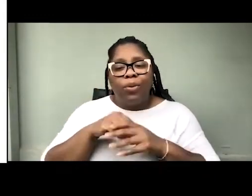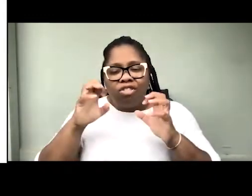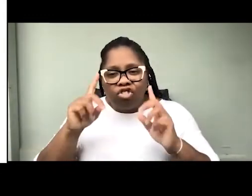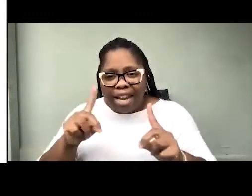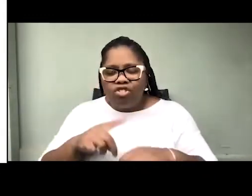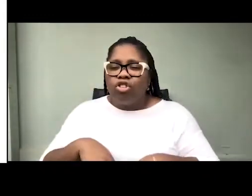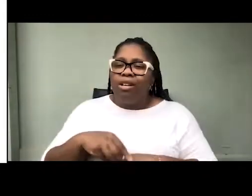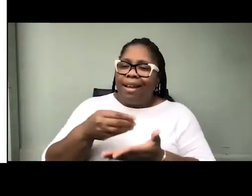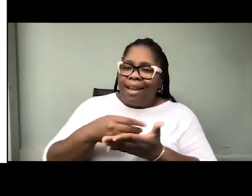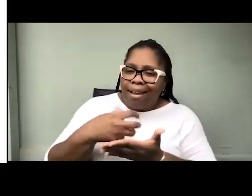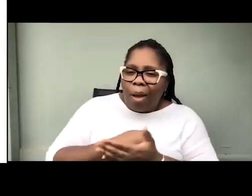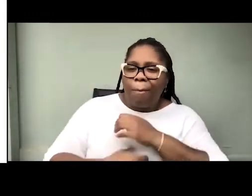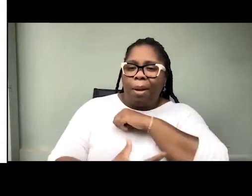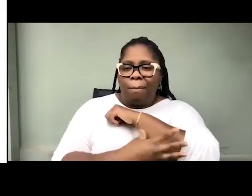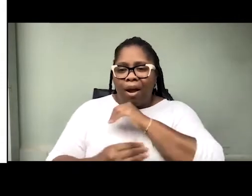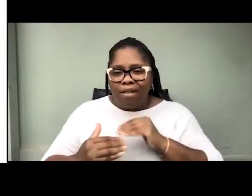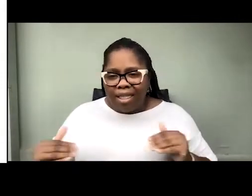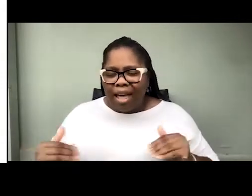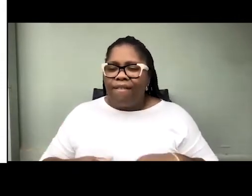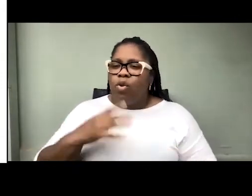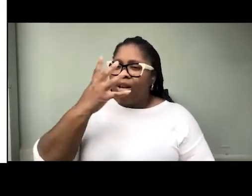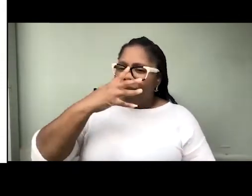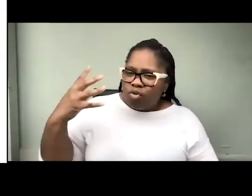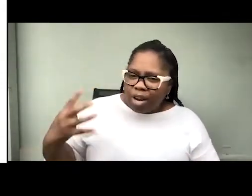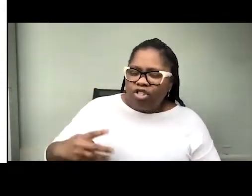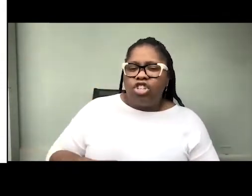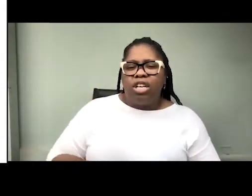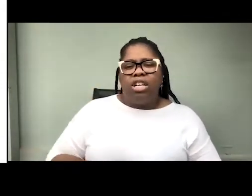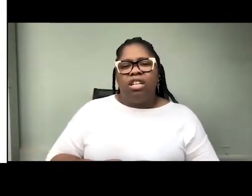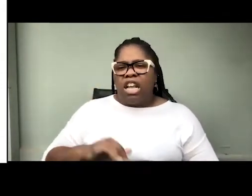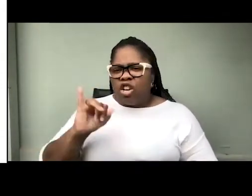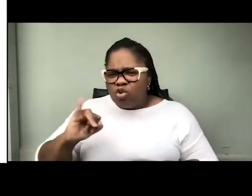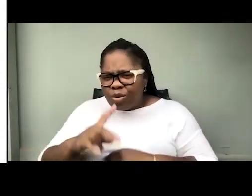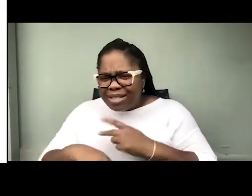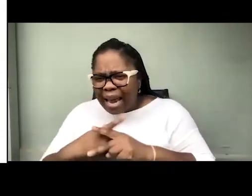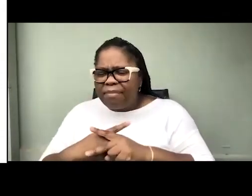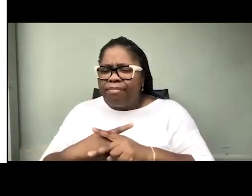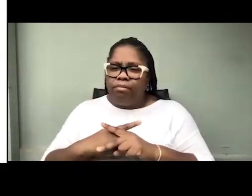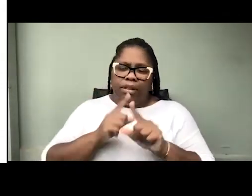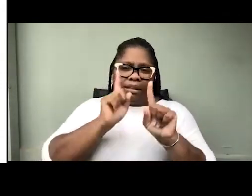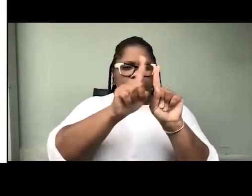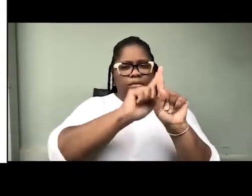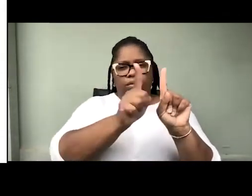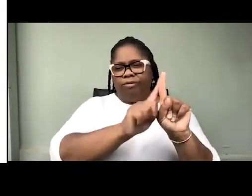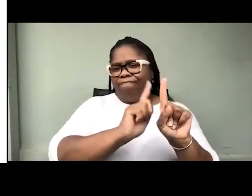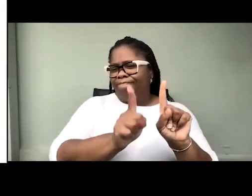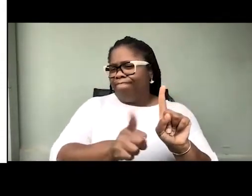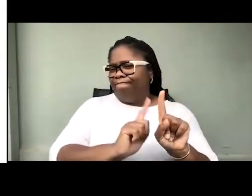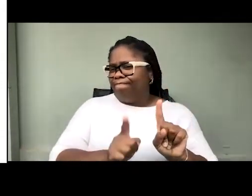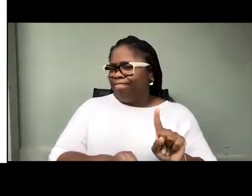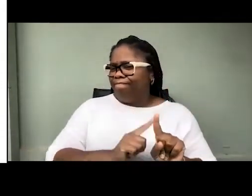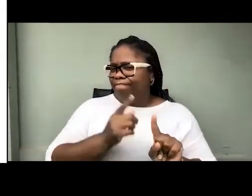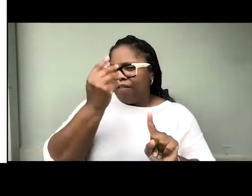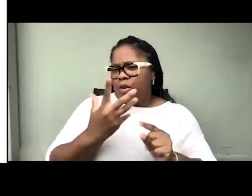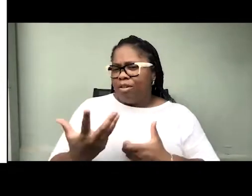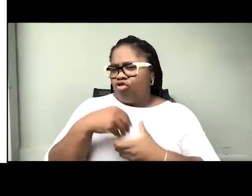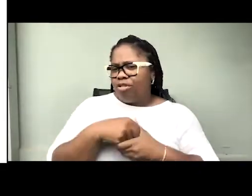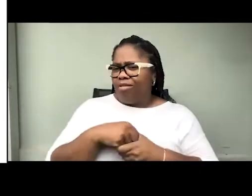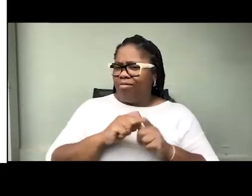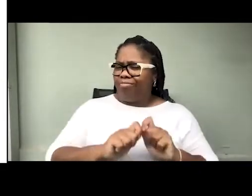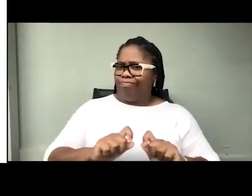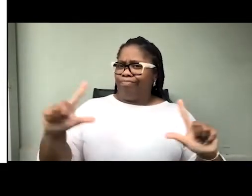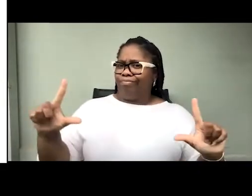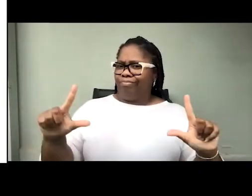level, we have insurance type, immigration status, all sorts of different indicators on this demographic snapshot that you can get for your